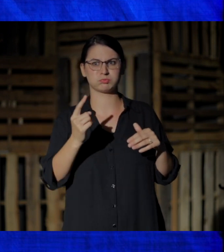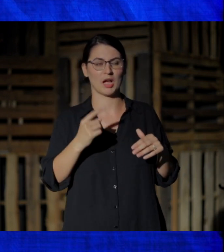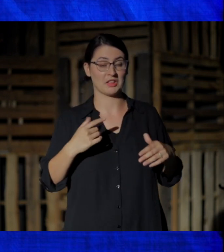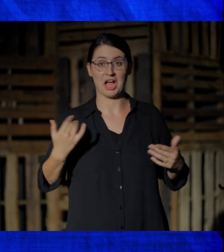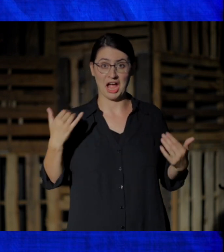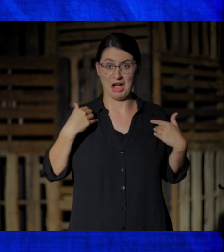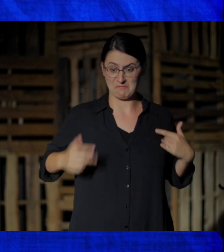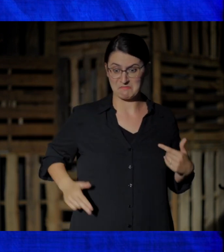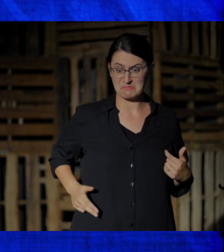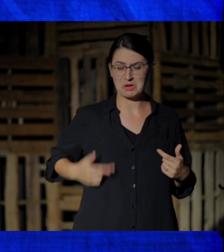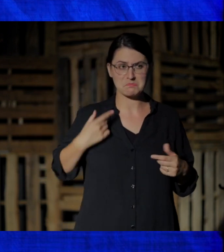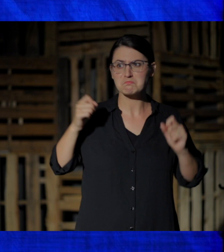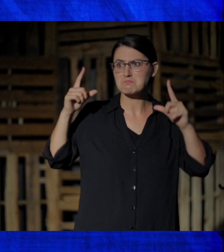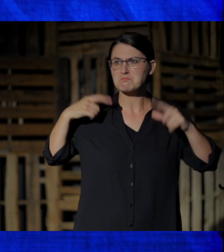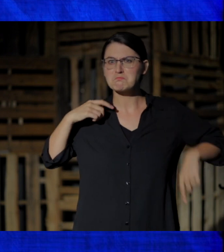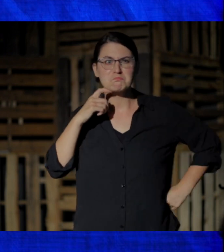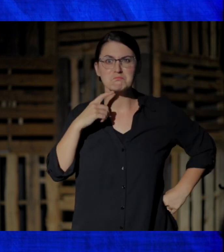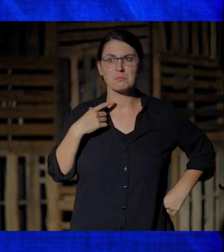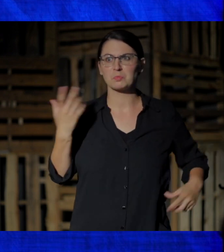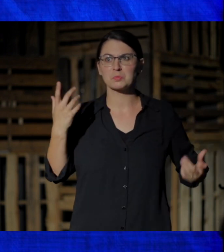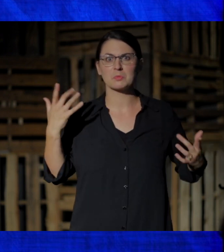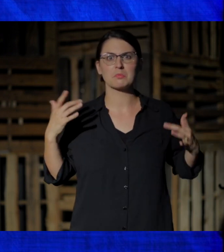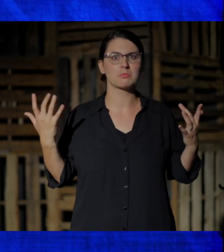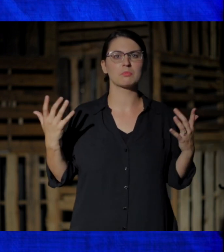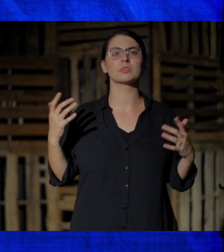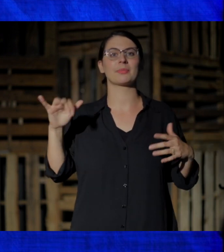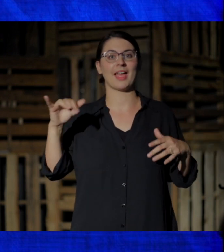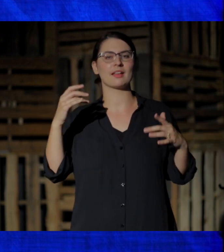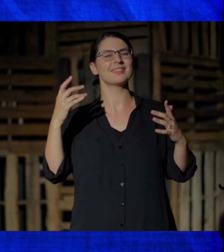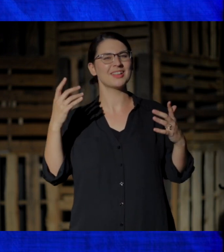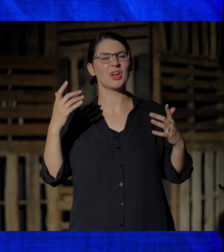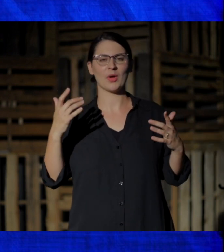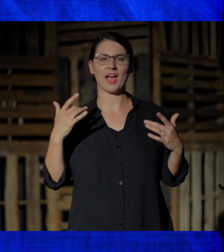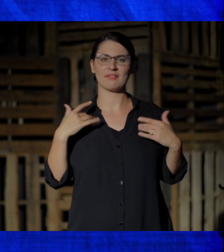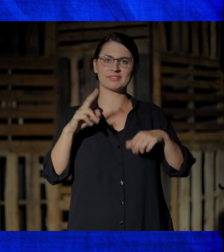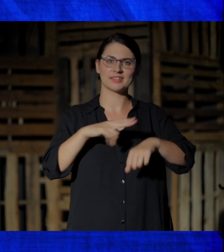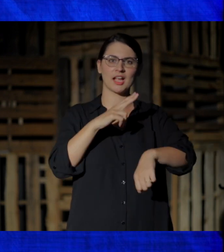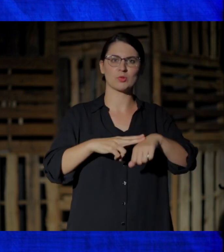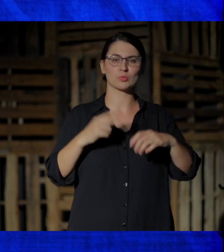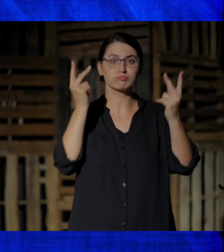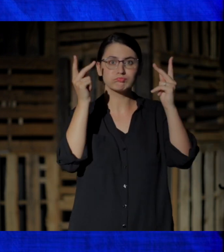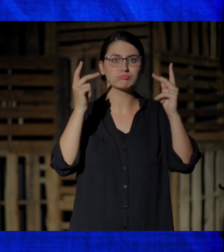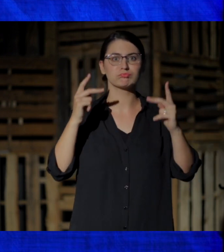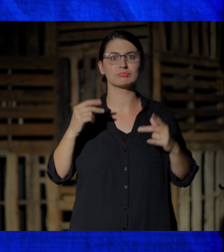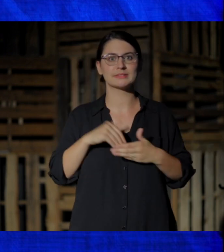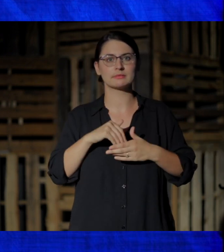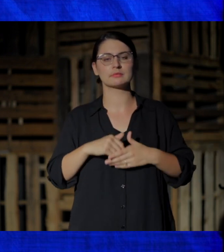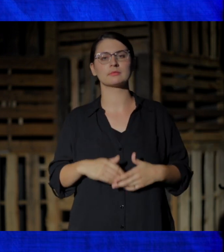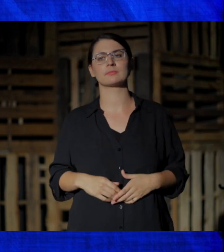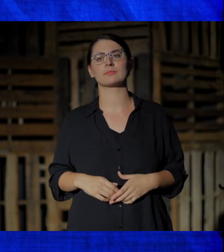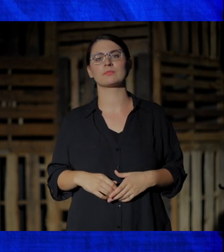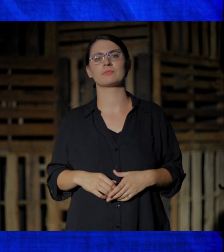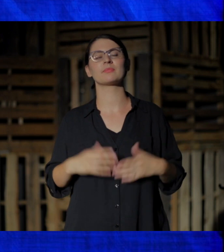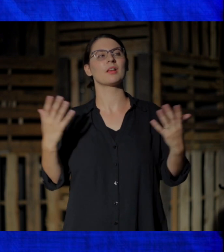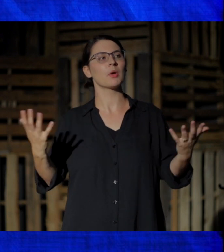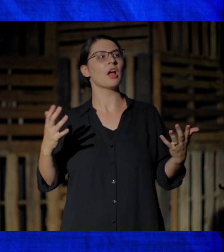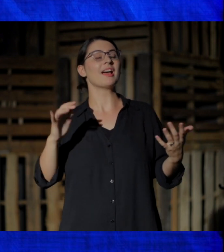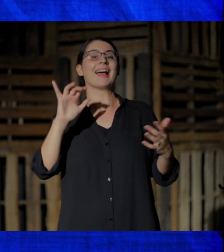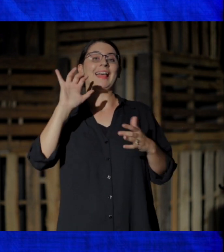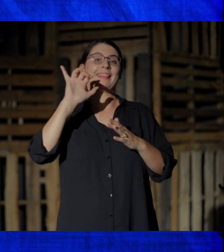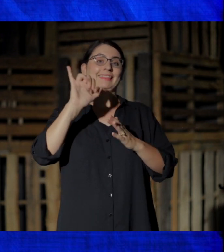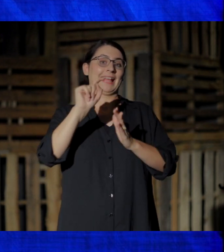point is, that's how people view death. Or they treat death this way. They were called Stoic philosophers in the first